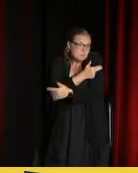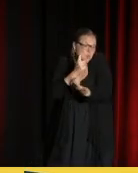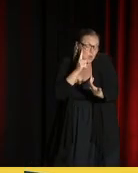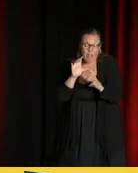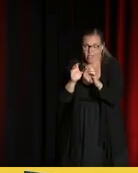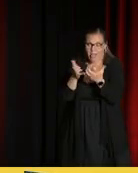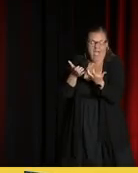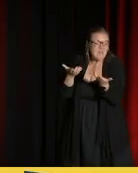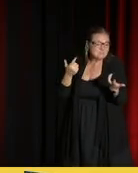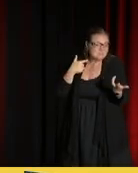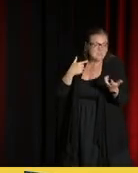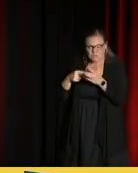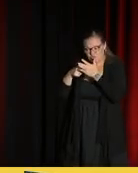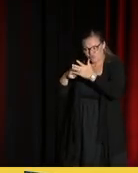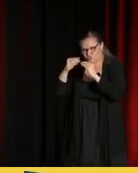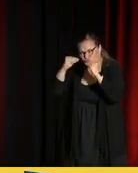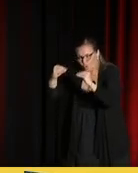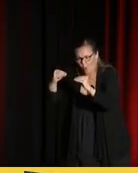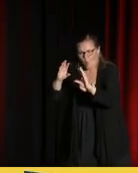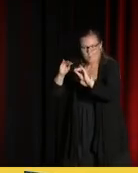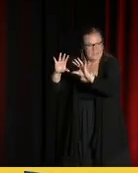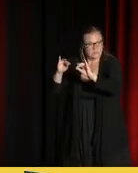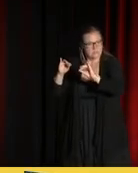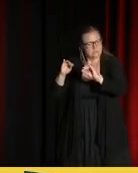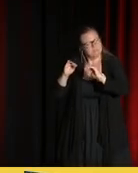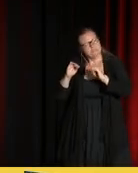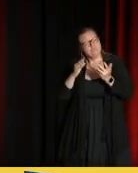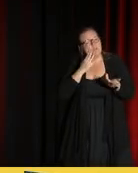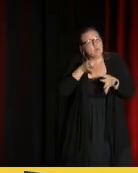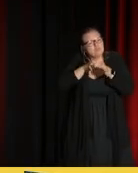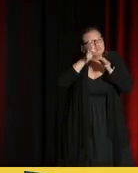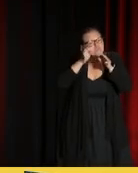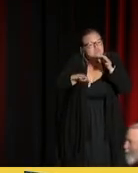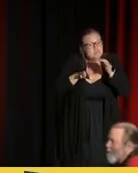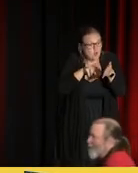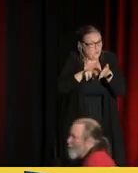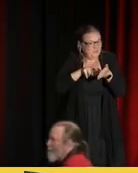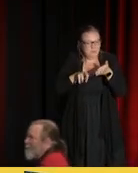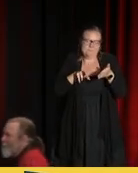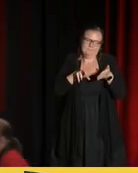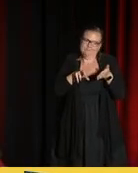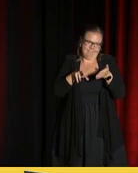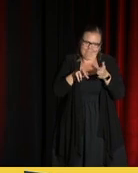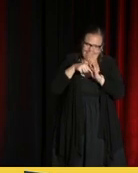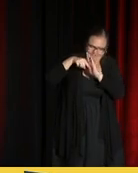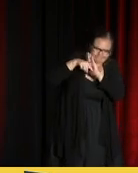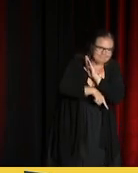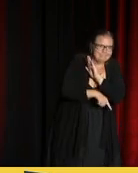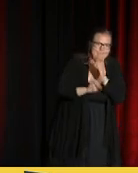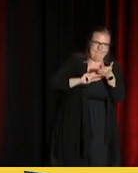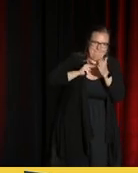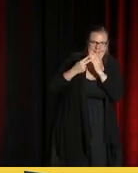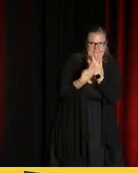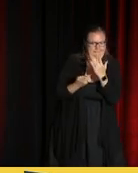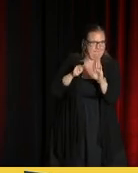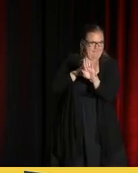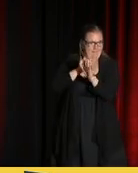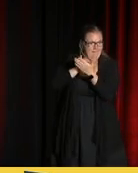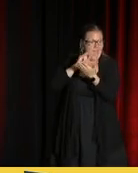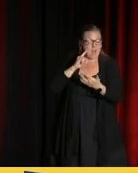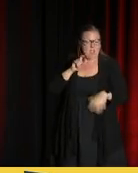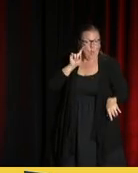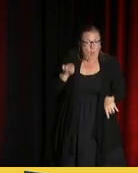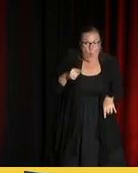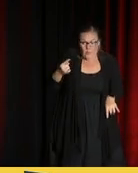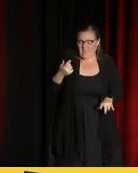in a classroom. And I know that sounds small, but the research says that it isn't. The research that says just watching